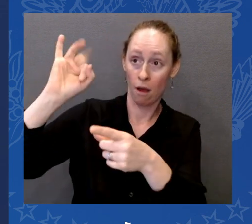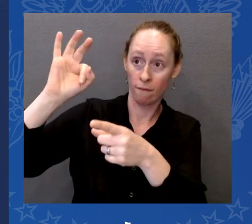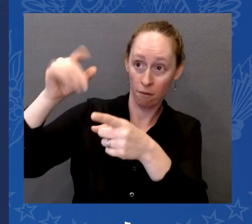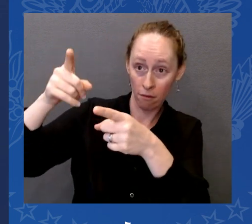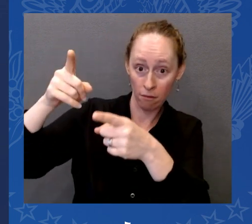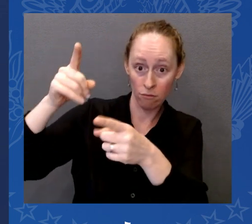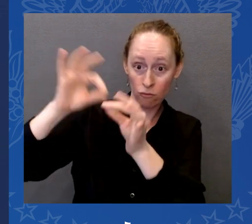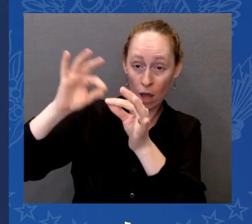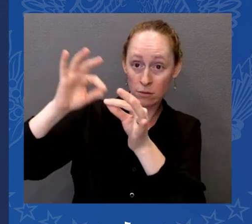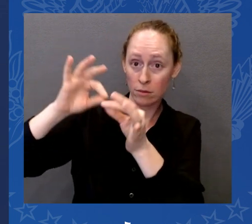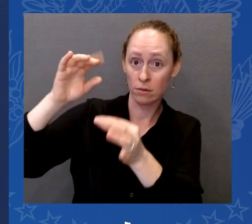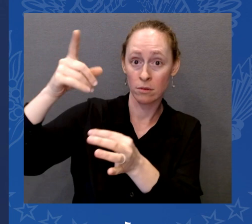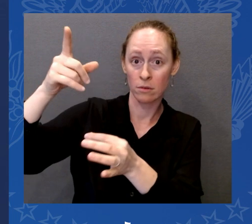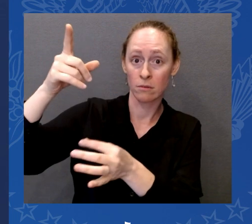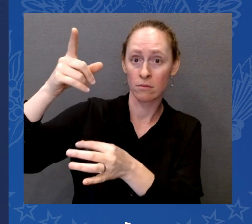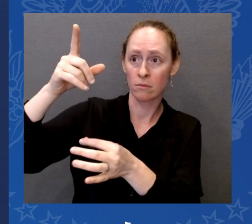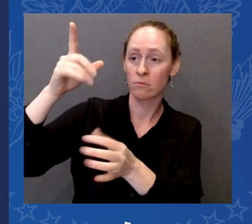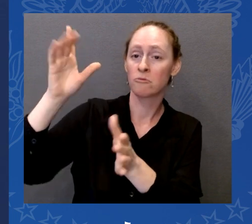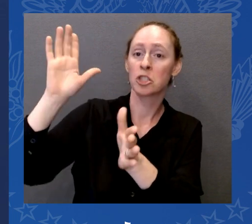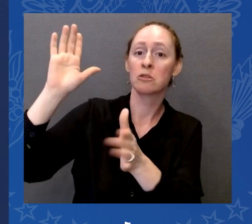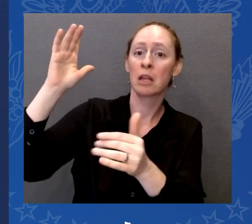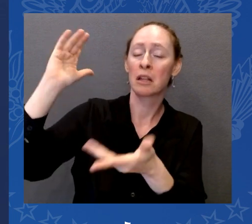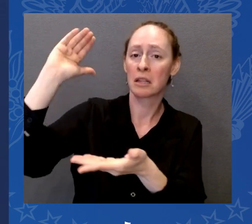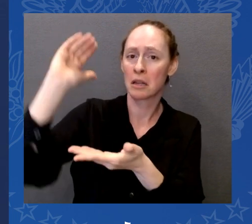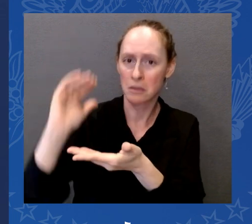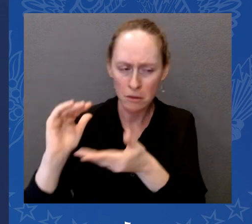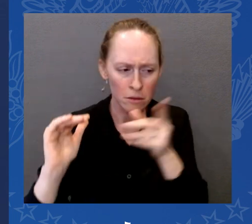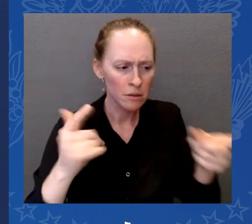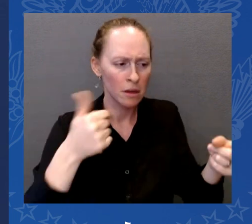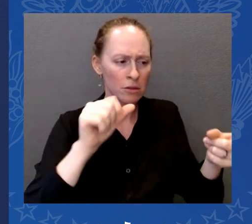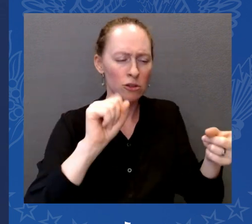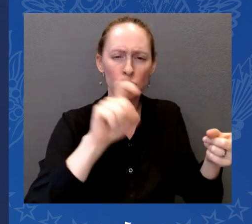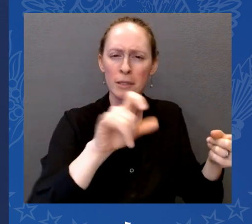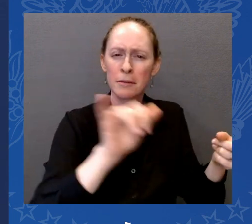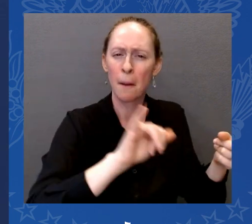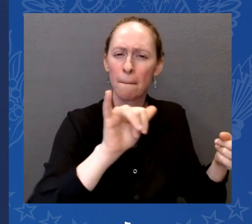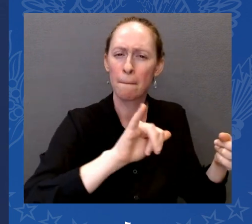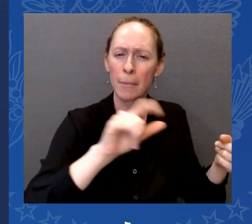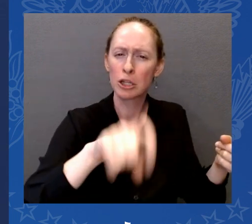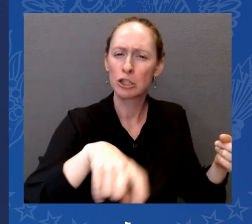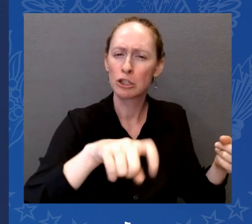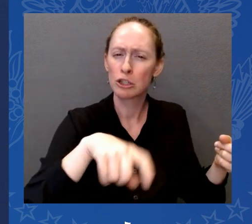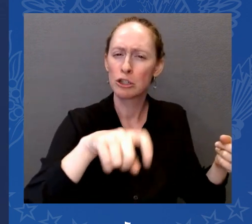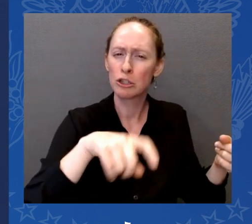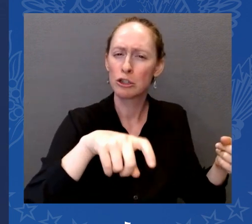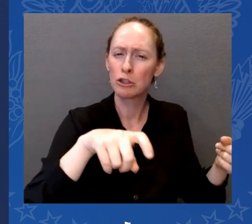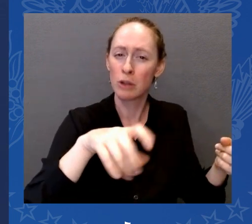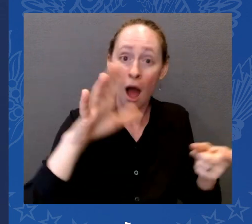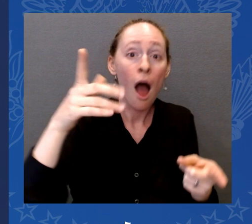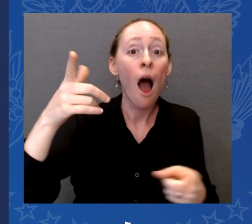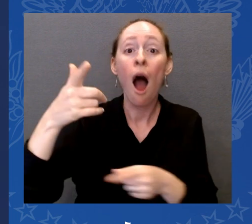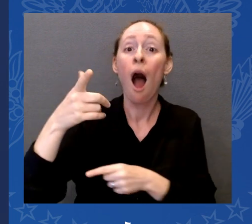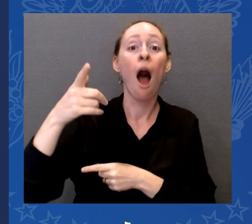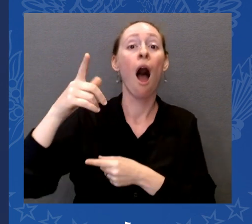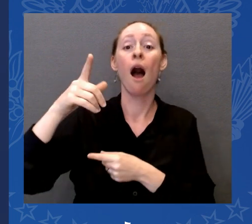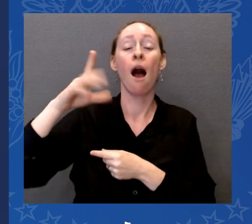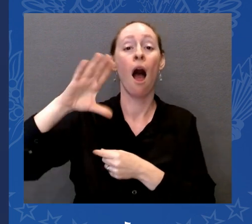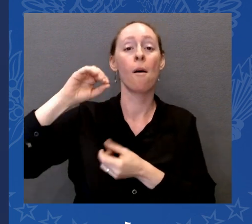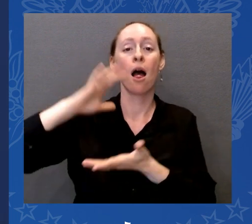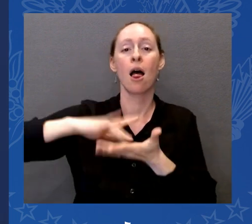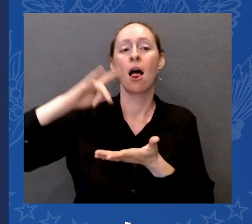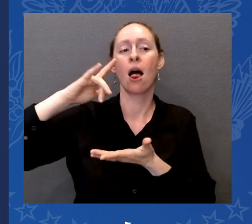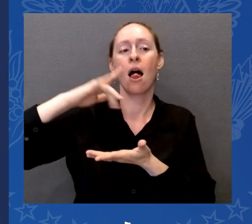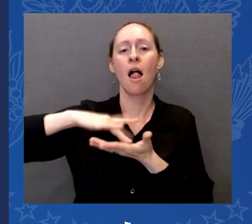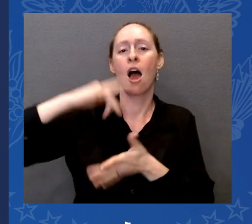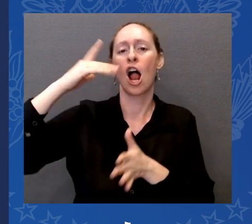time. If we're taking average profits they've been making over the last 20 years instead of the historic profits they're making today, the price of